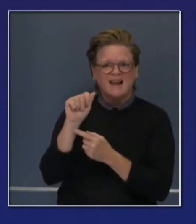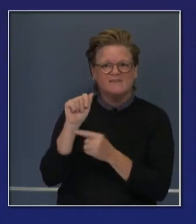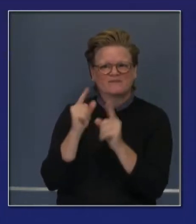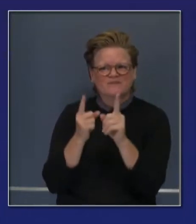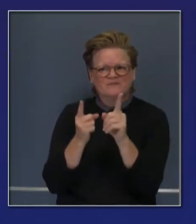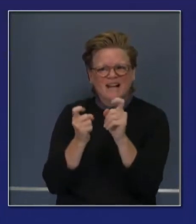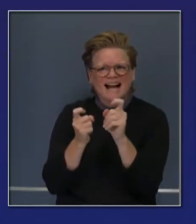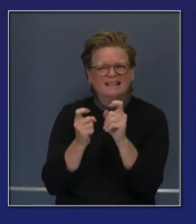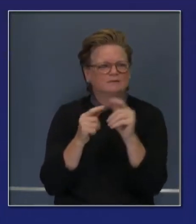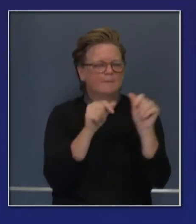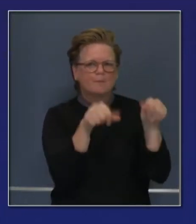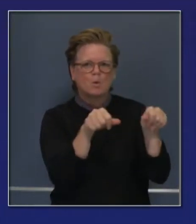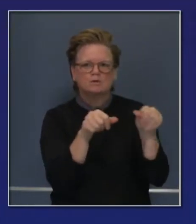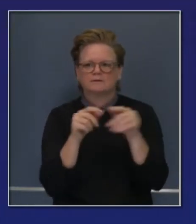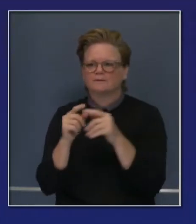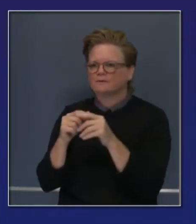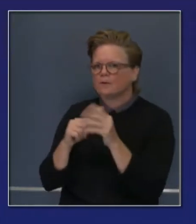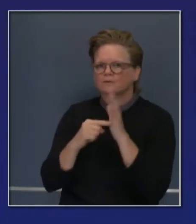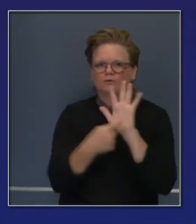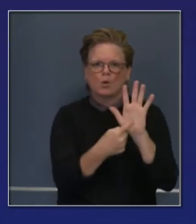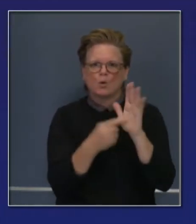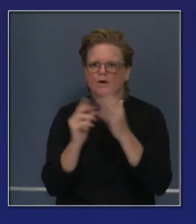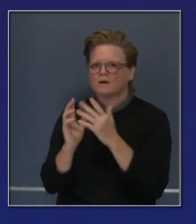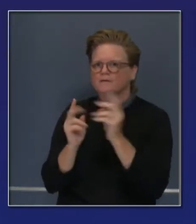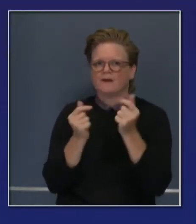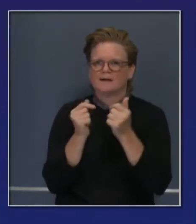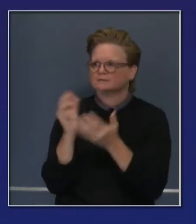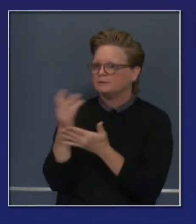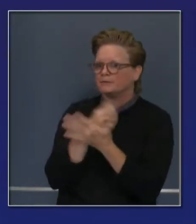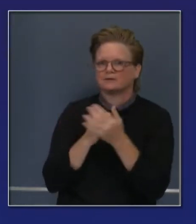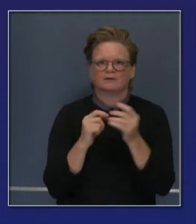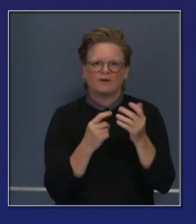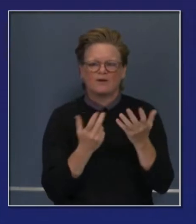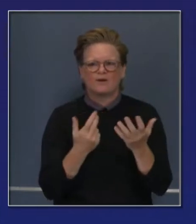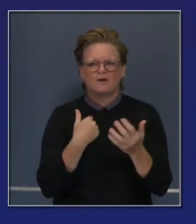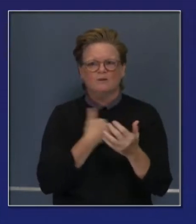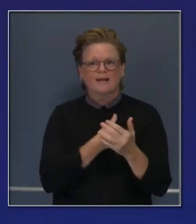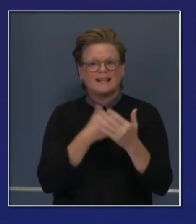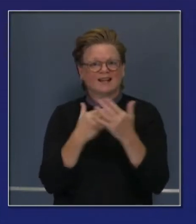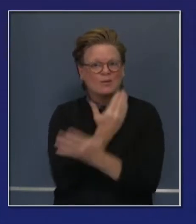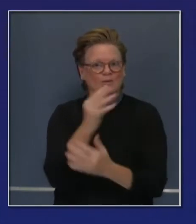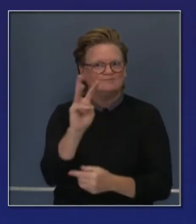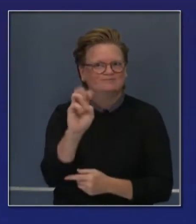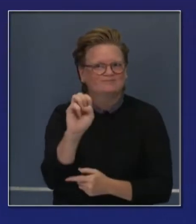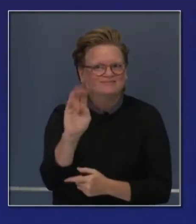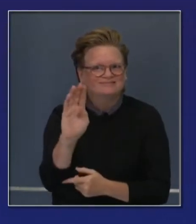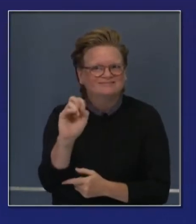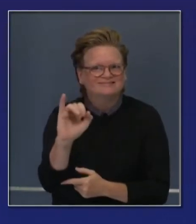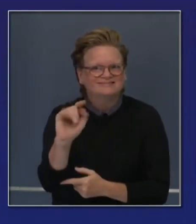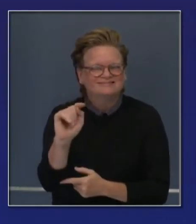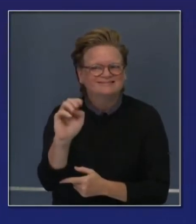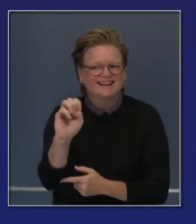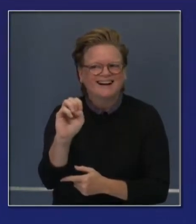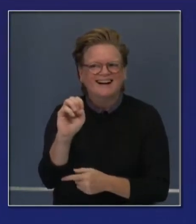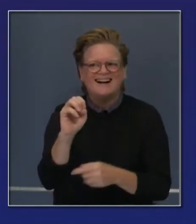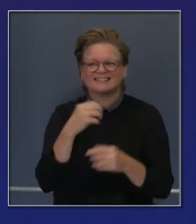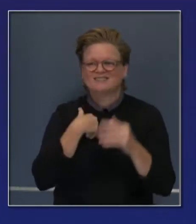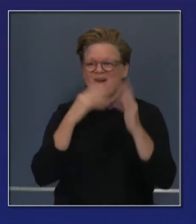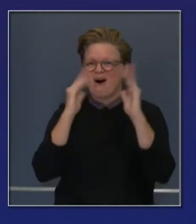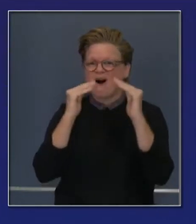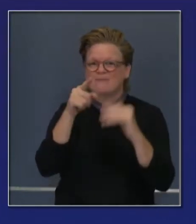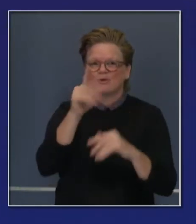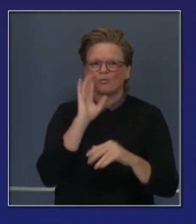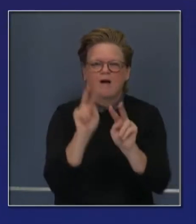see in a moment a new website and a much more dynamic, we hope much easier website in terms of